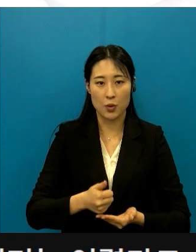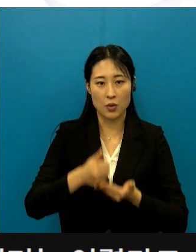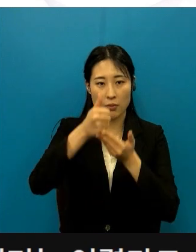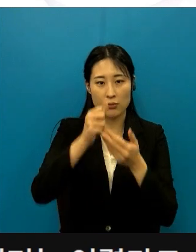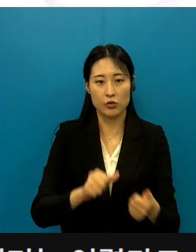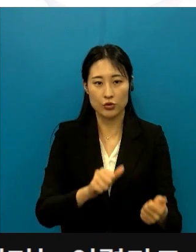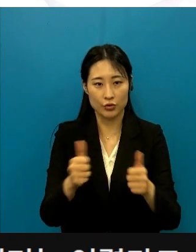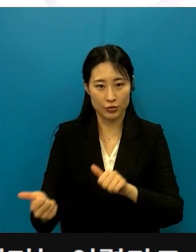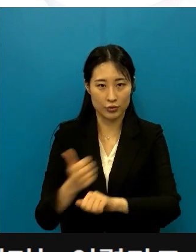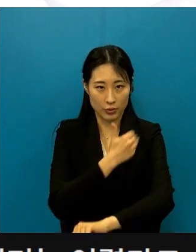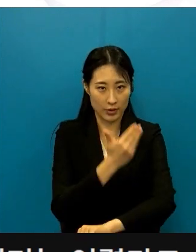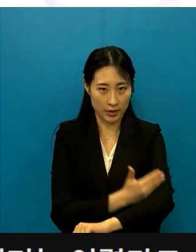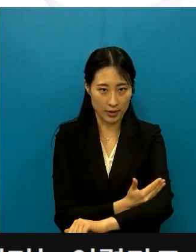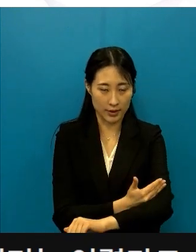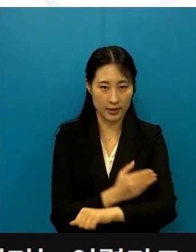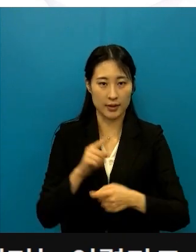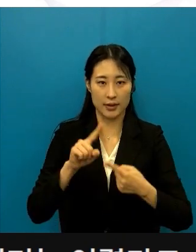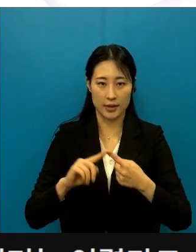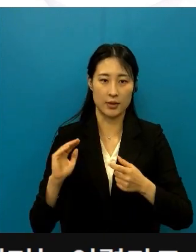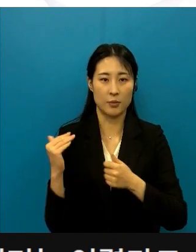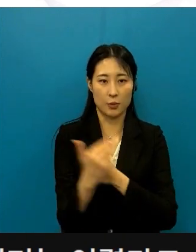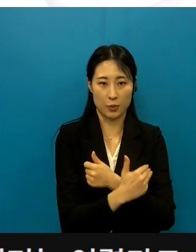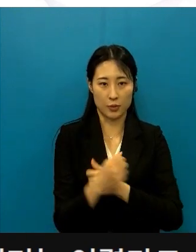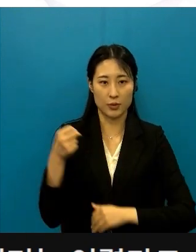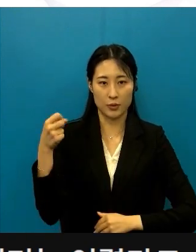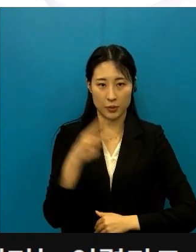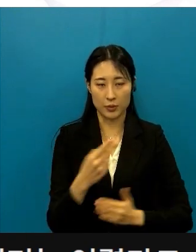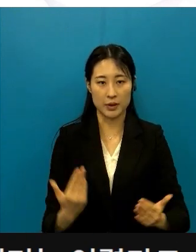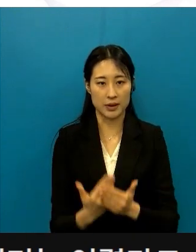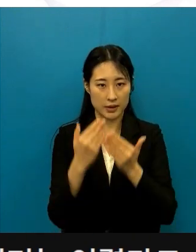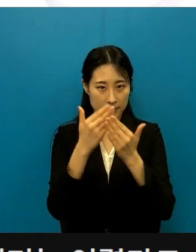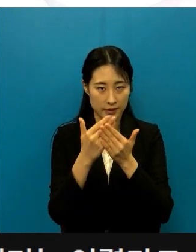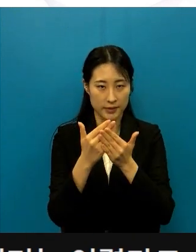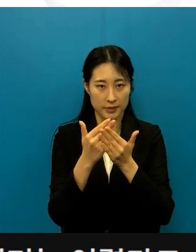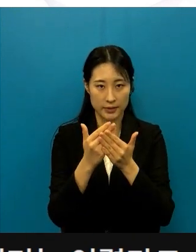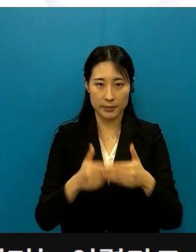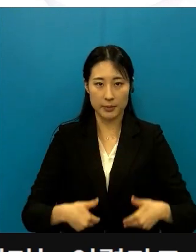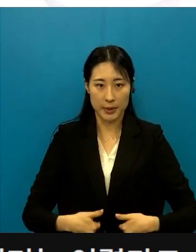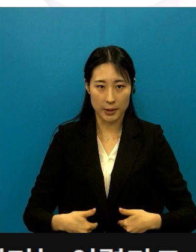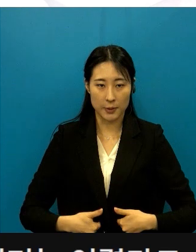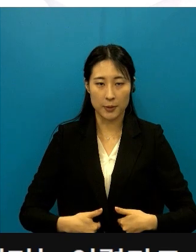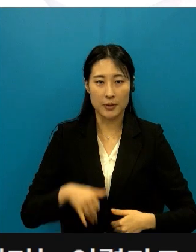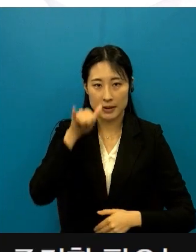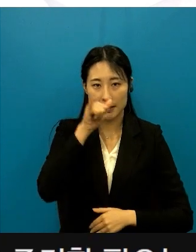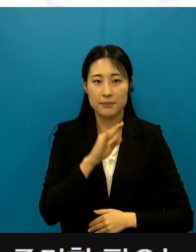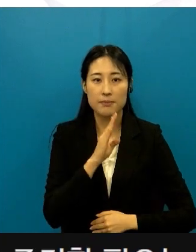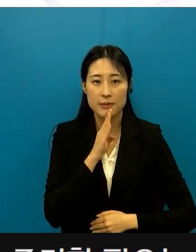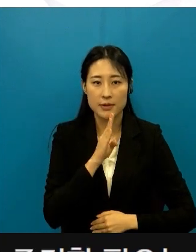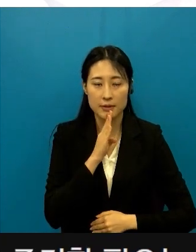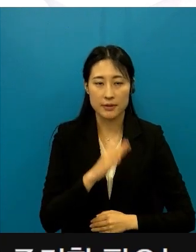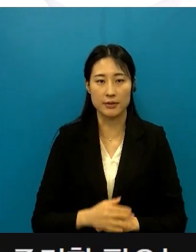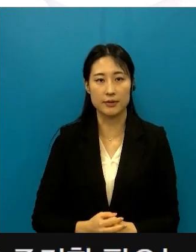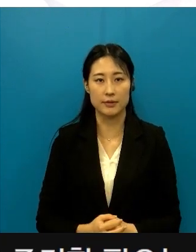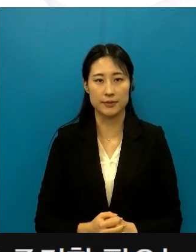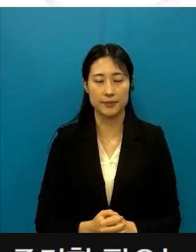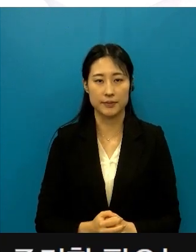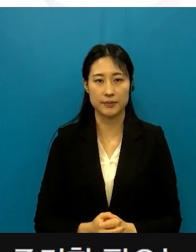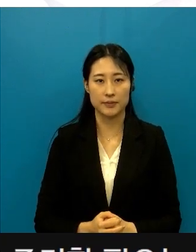What kind of policies is needed for